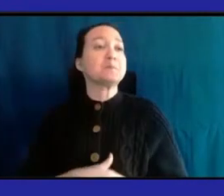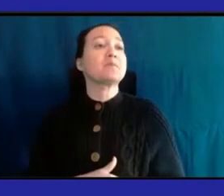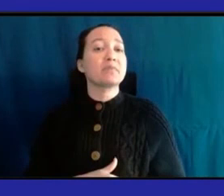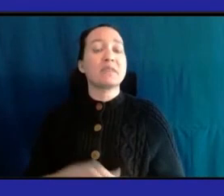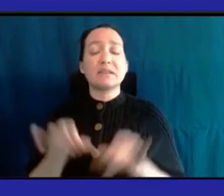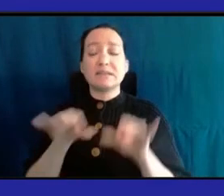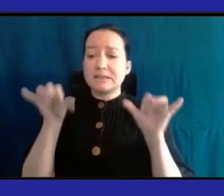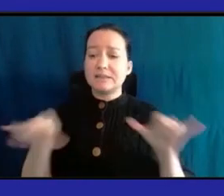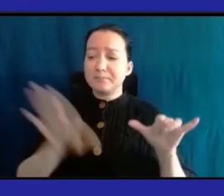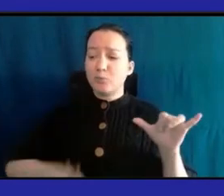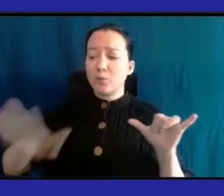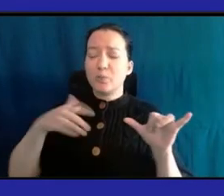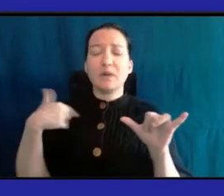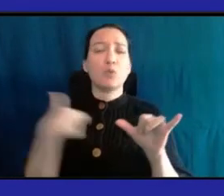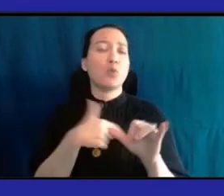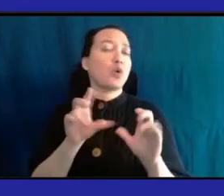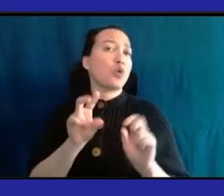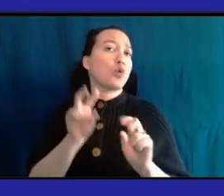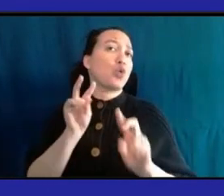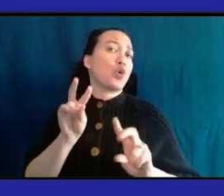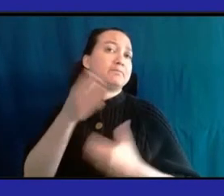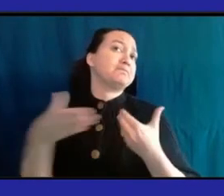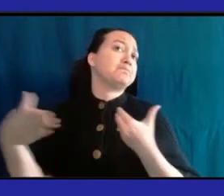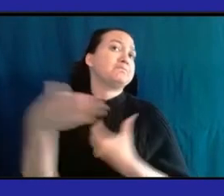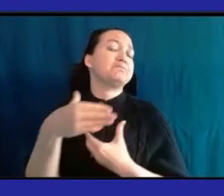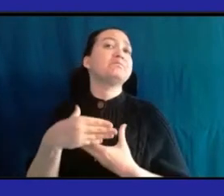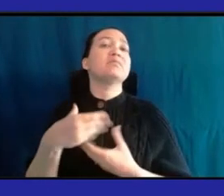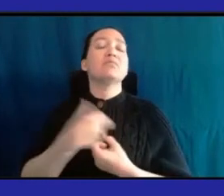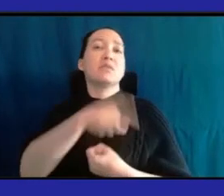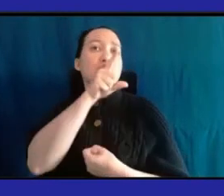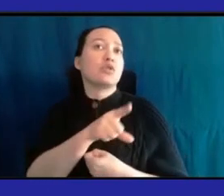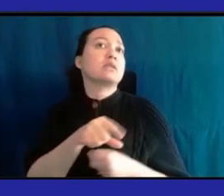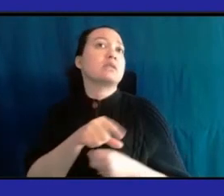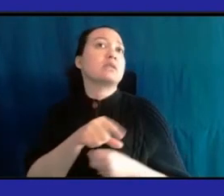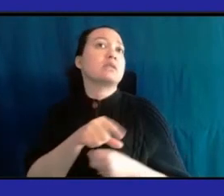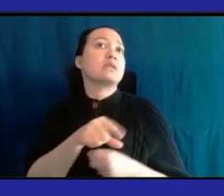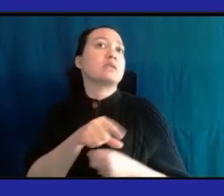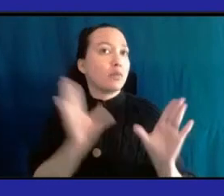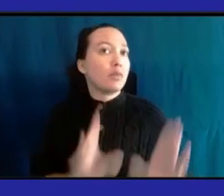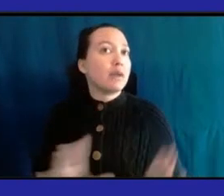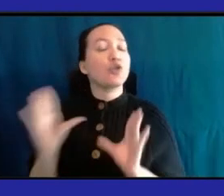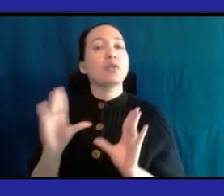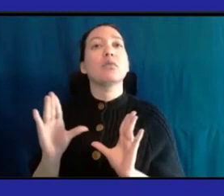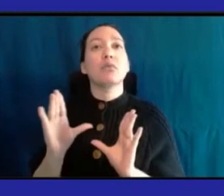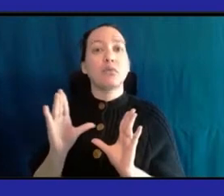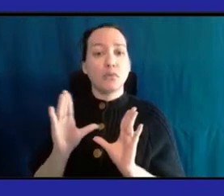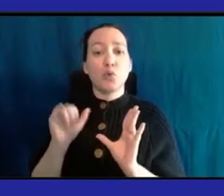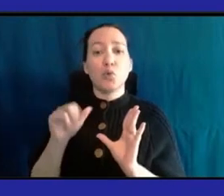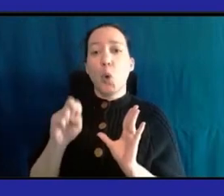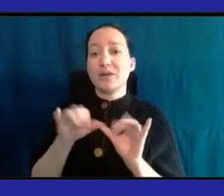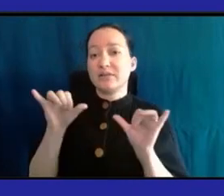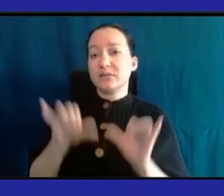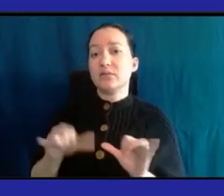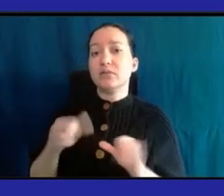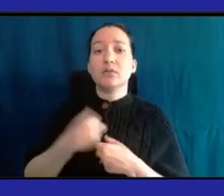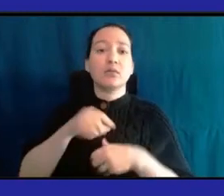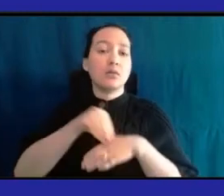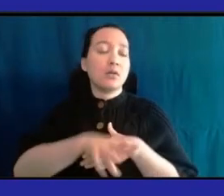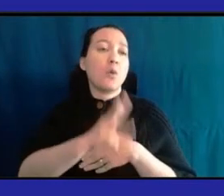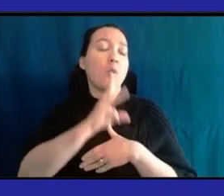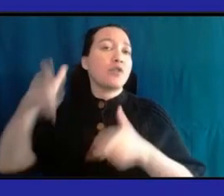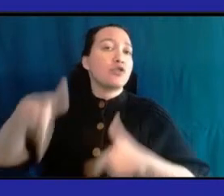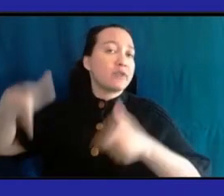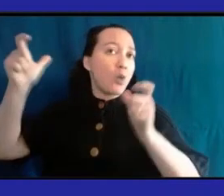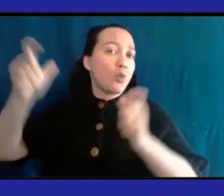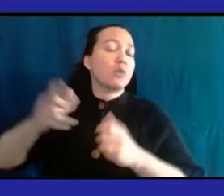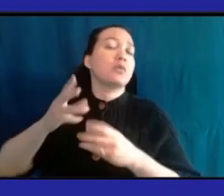system-wide, we are looking ahead to the summer by ensuring our cooling systems are prepared. To that end, we are cleaning and disinfecting our water towers and performing